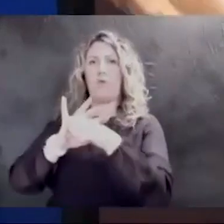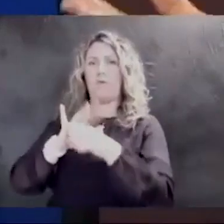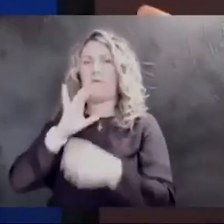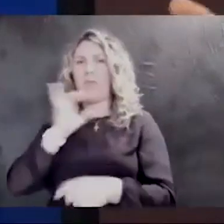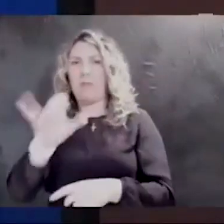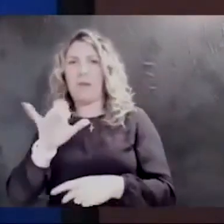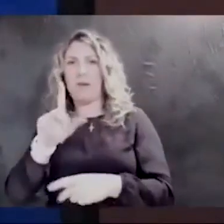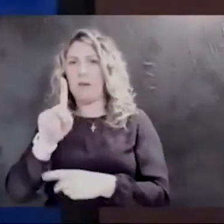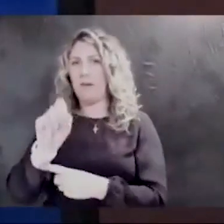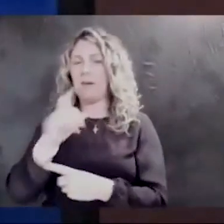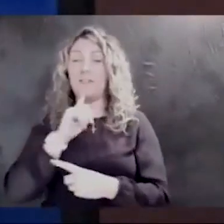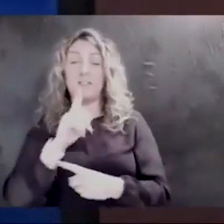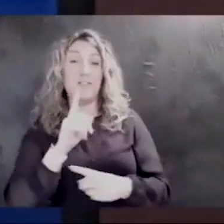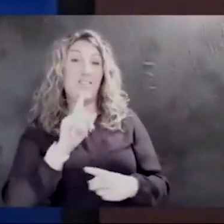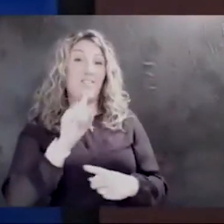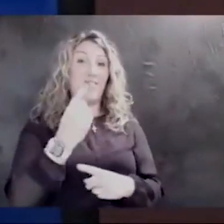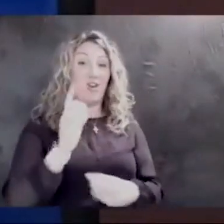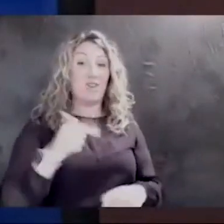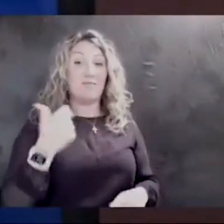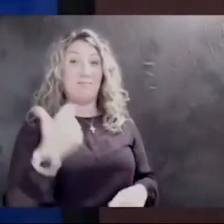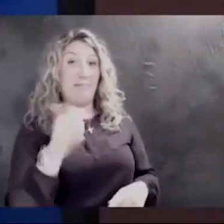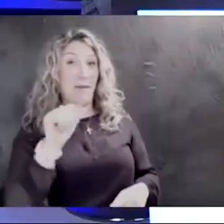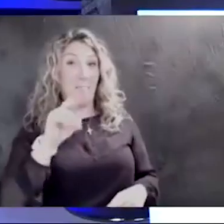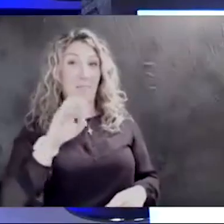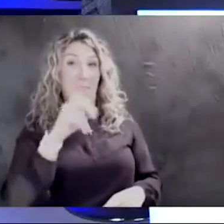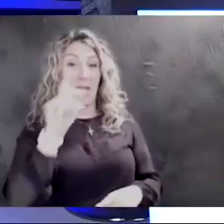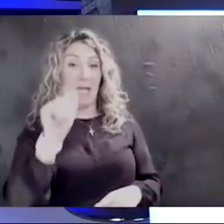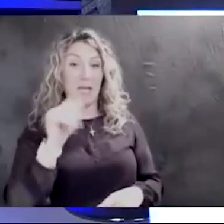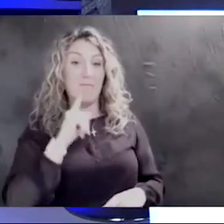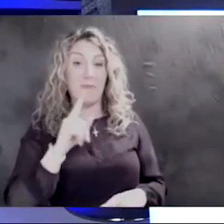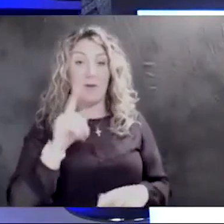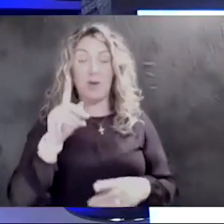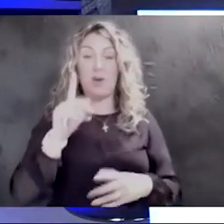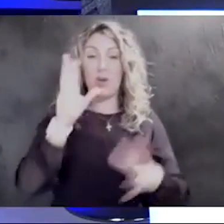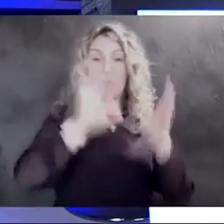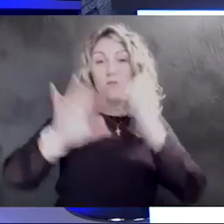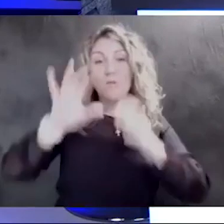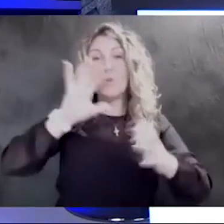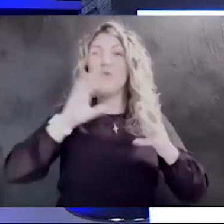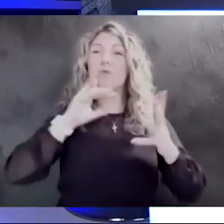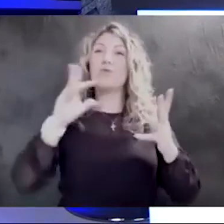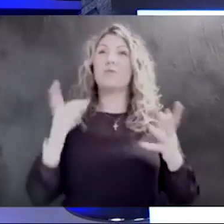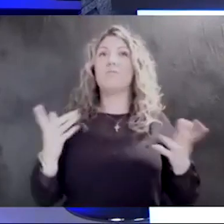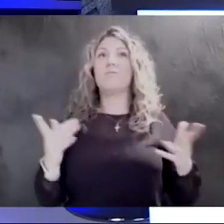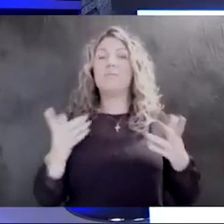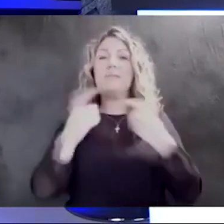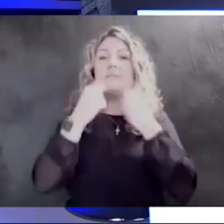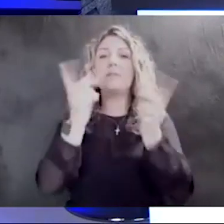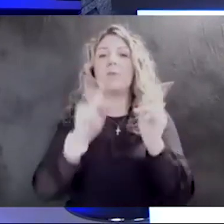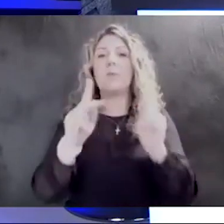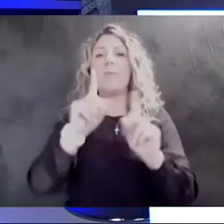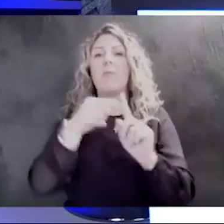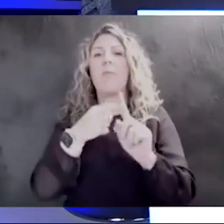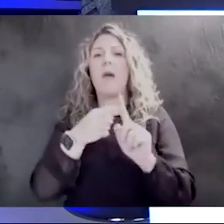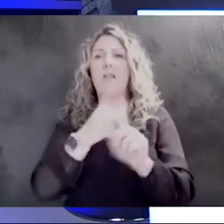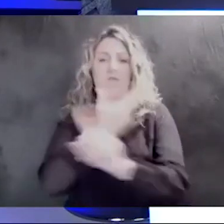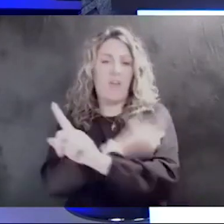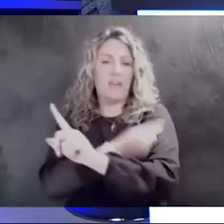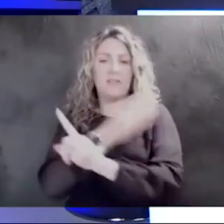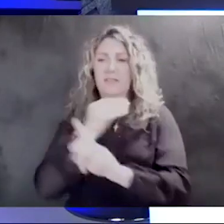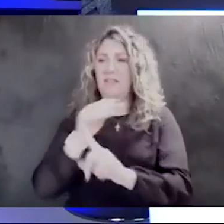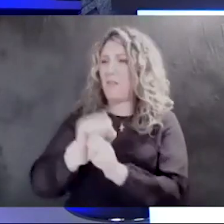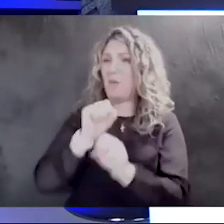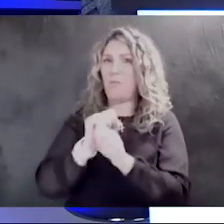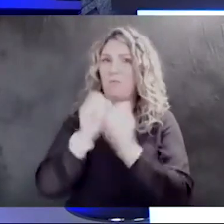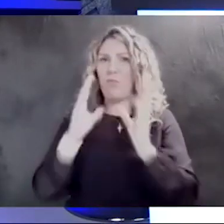first turn to Amanda. Amanda, I think there is confusion around what do we tell people who are vaccinated about staying at home? What do we tell our employees if they've been